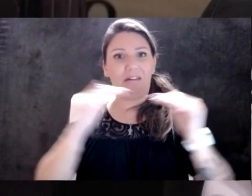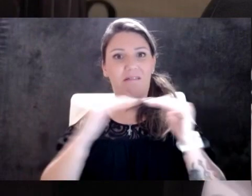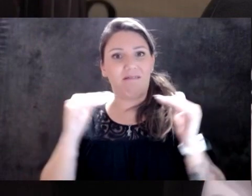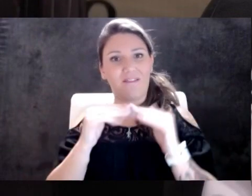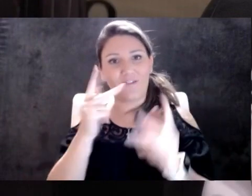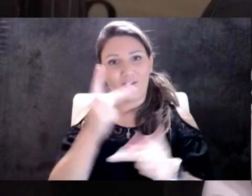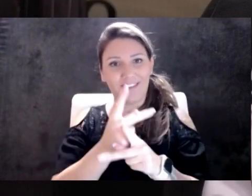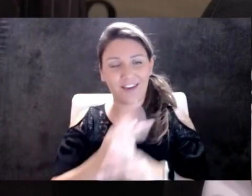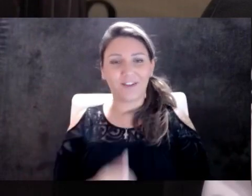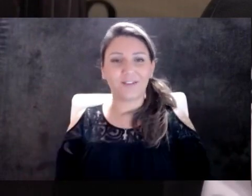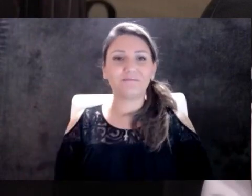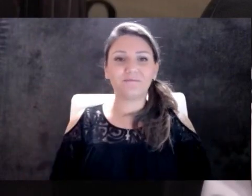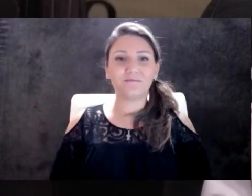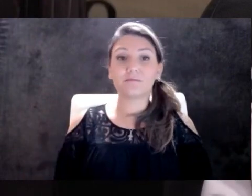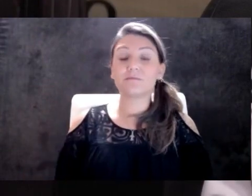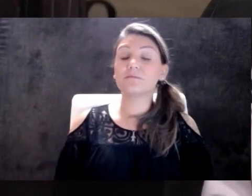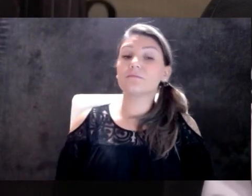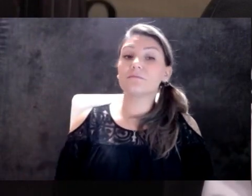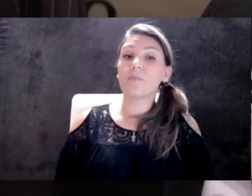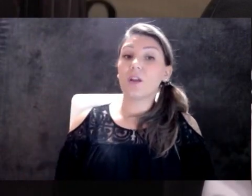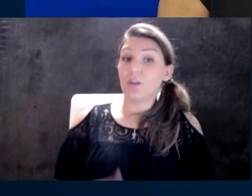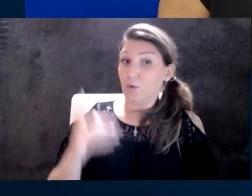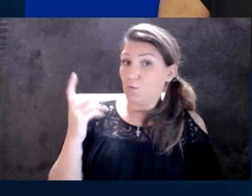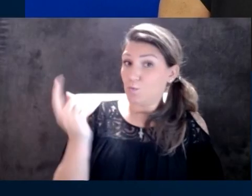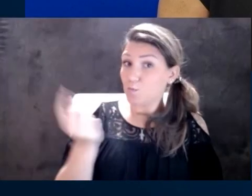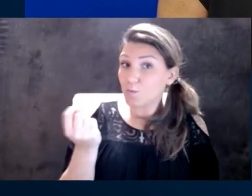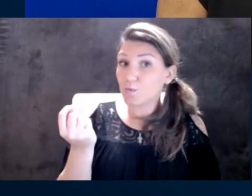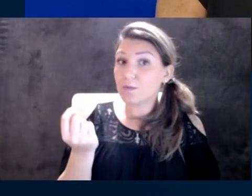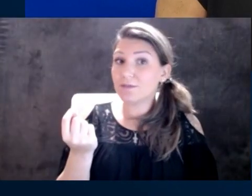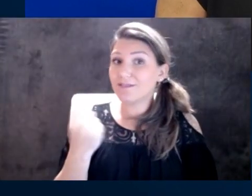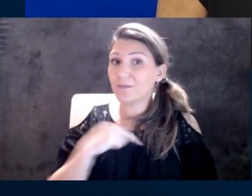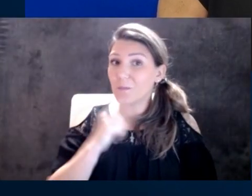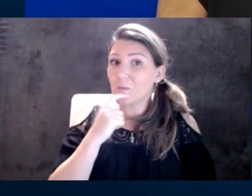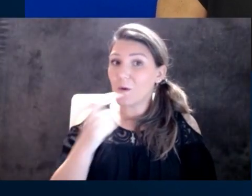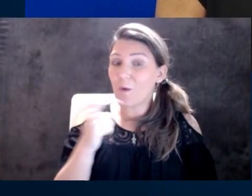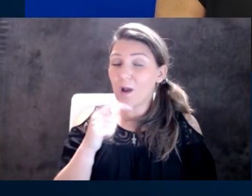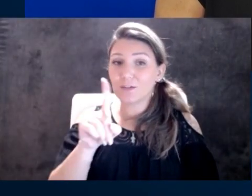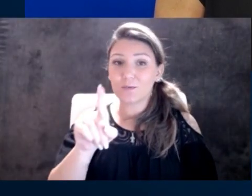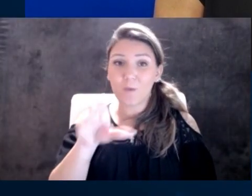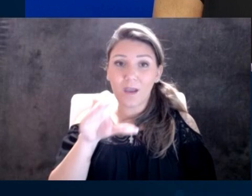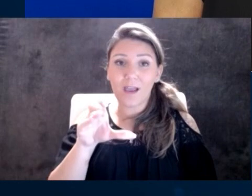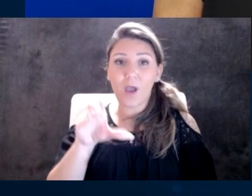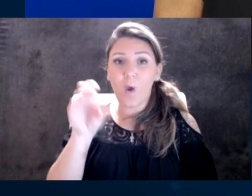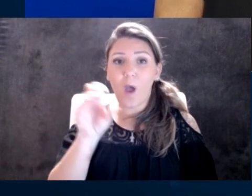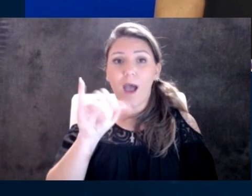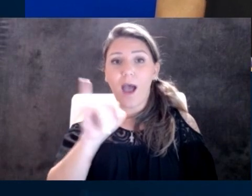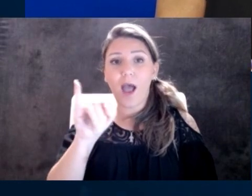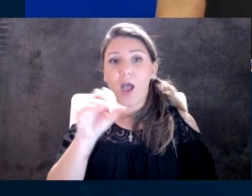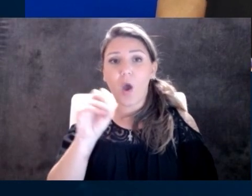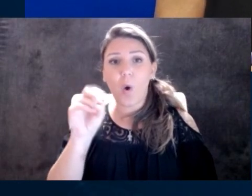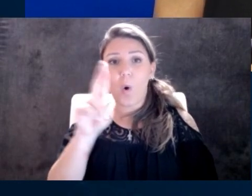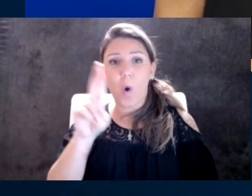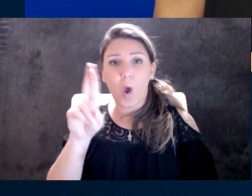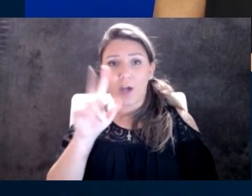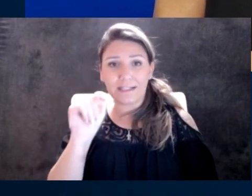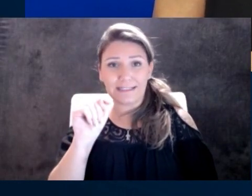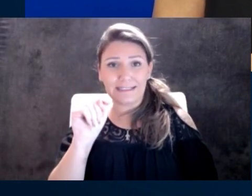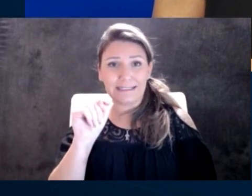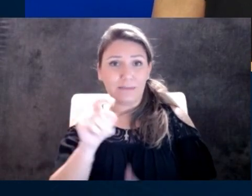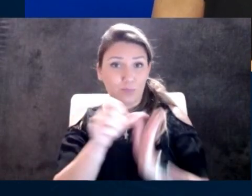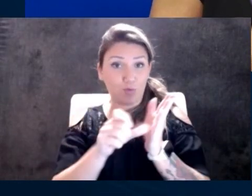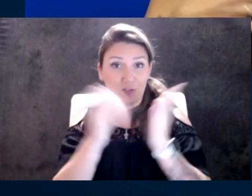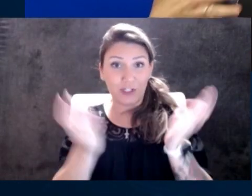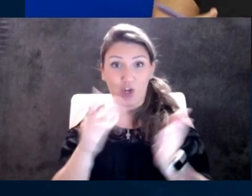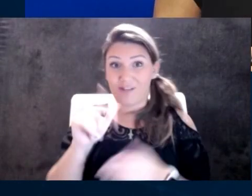on Tuesday, Dr. Sharma, we watched the 100th IORT procedure happen live here in the hospital. This